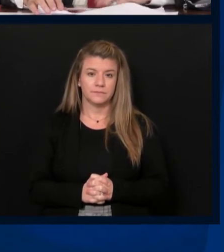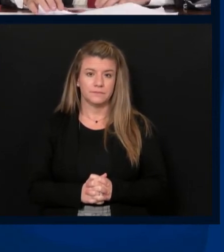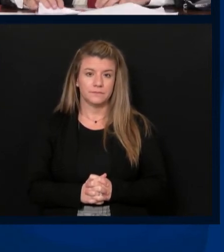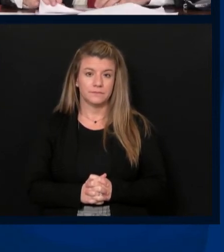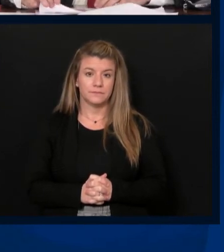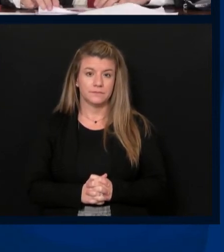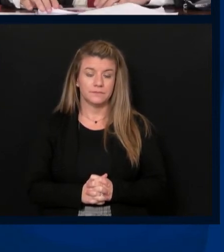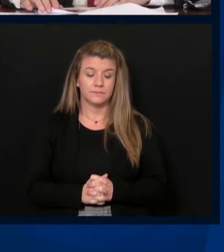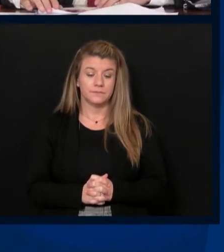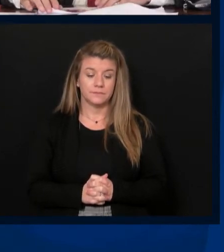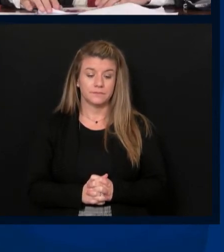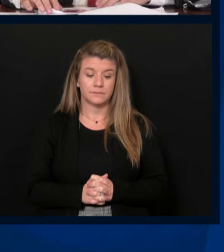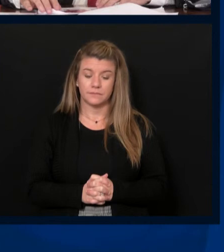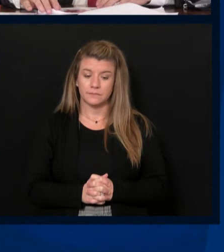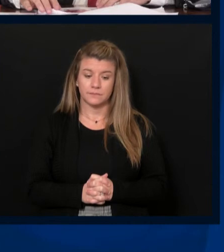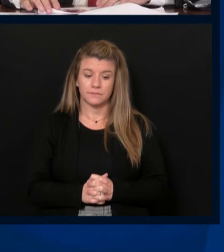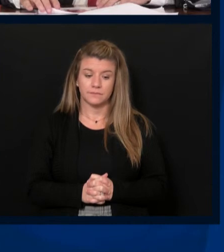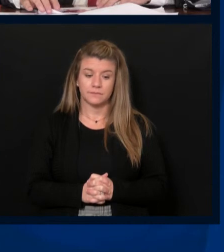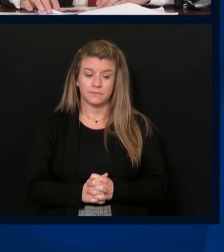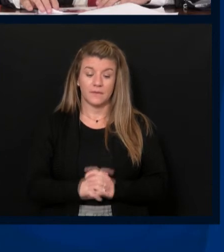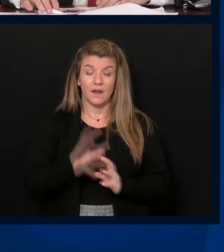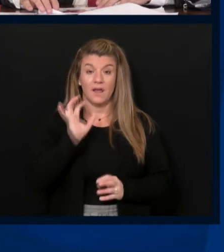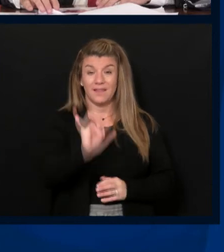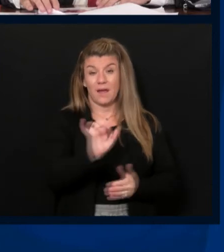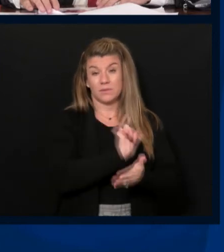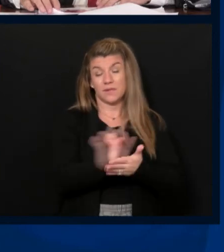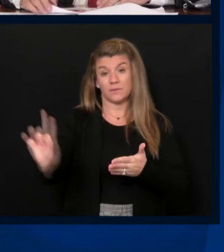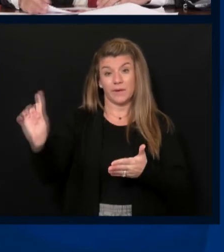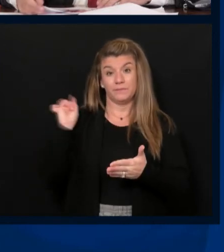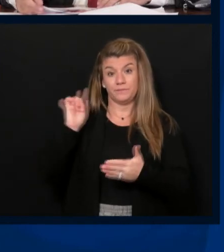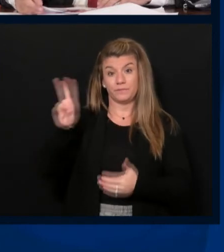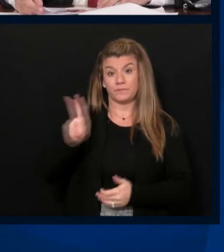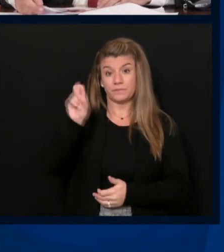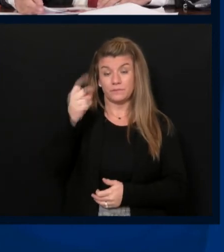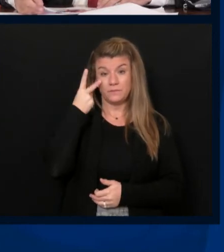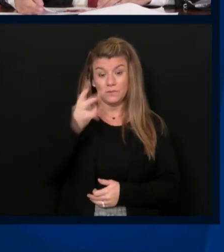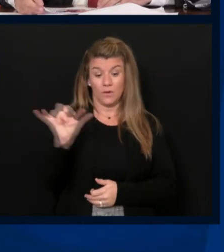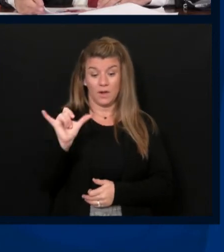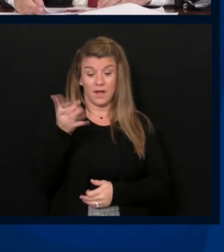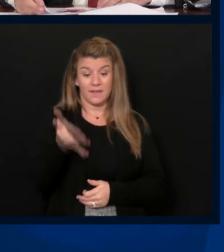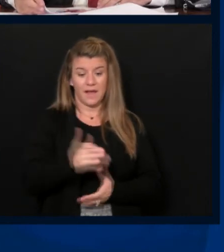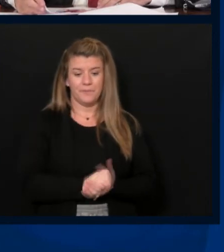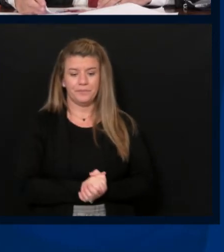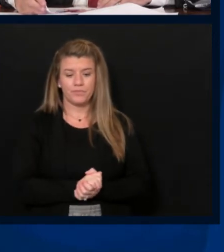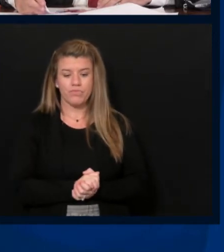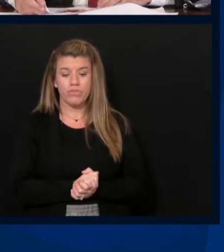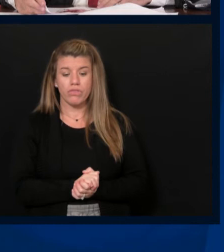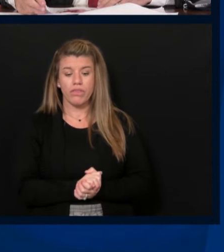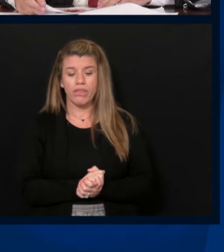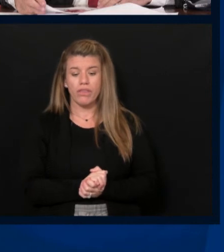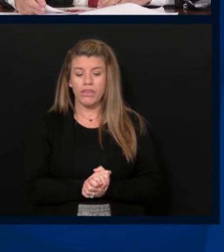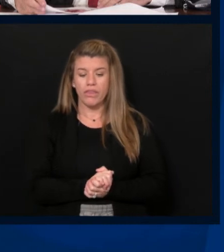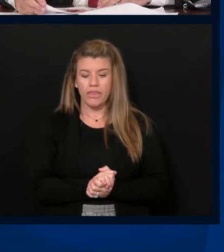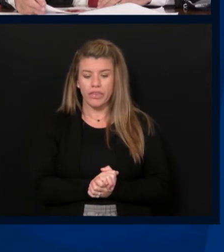And last week, that's what the U.S. looked like right there. How many times have I told